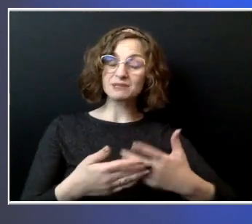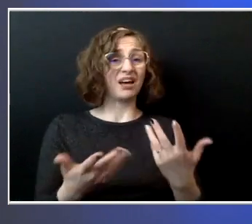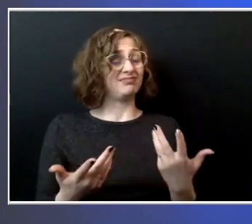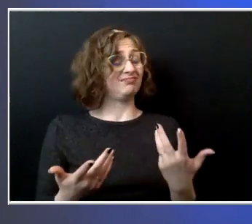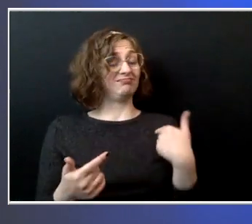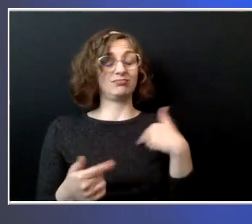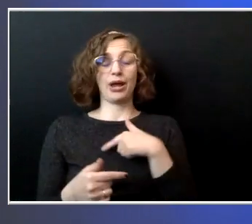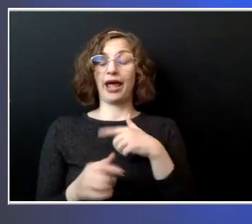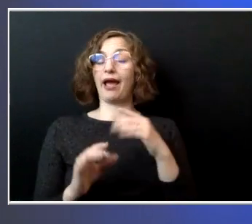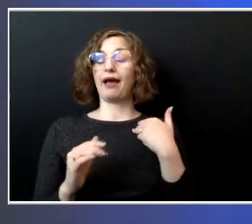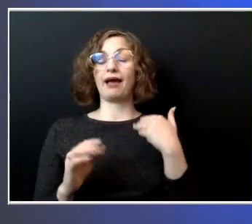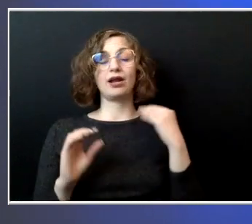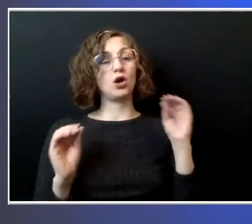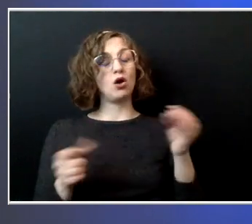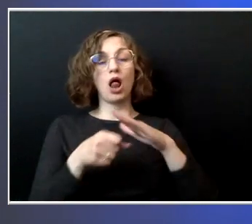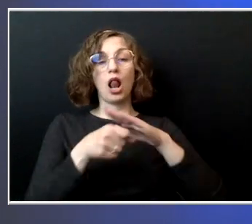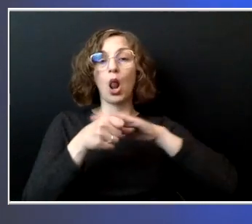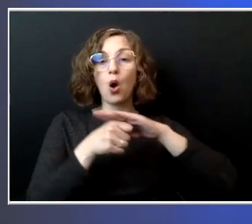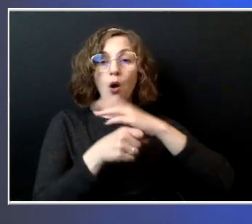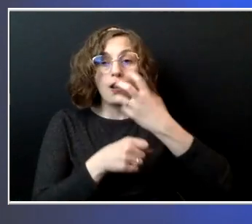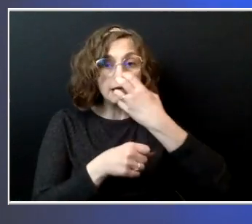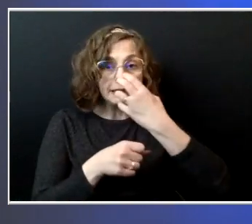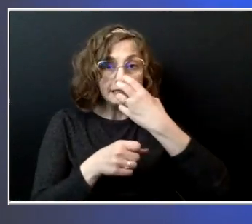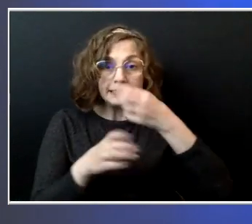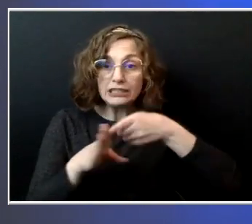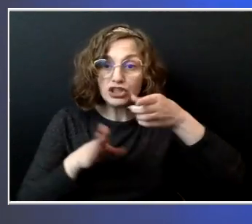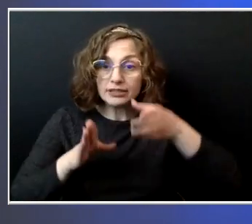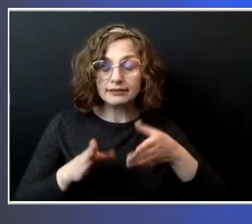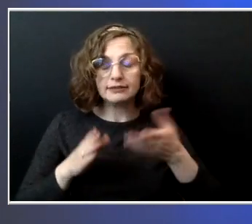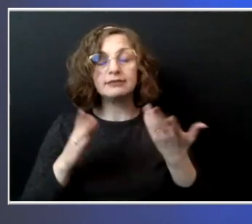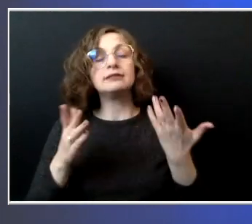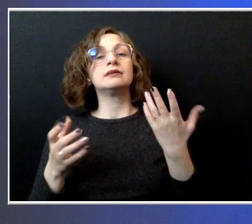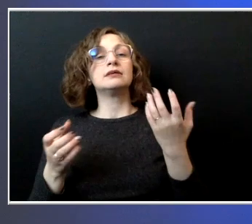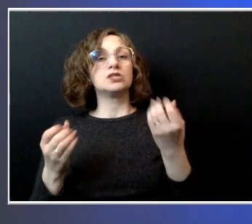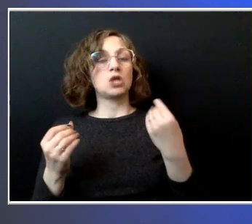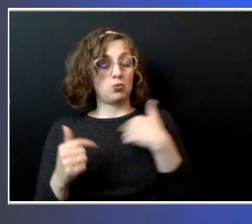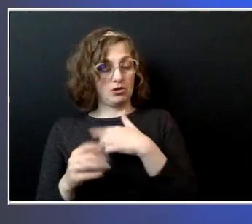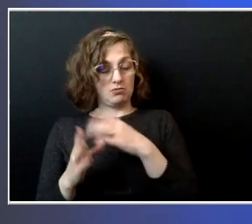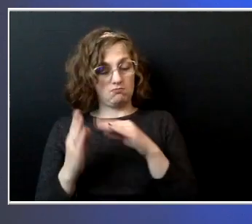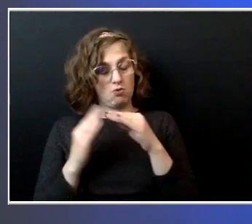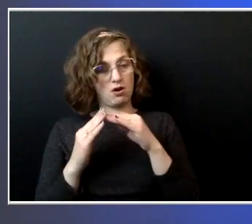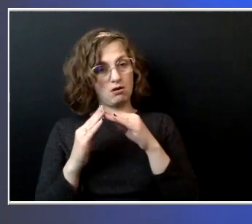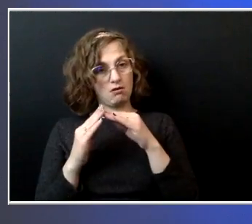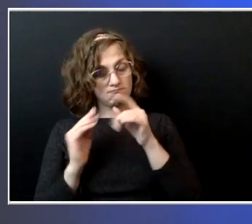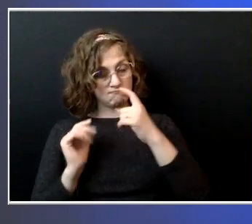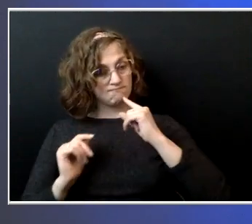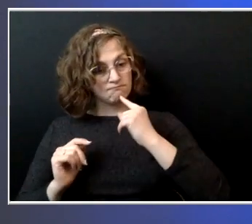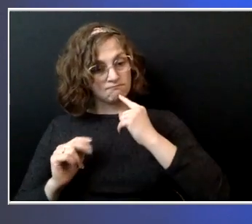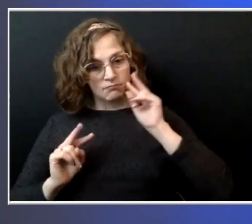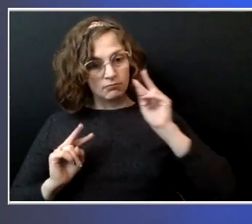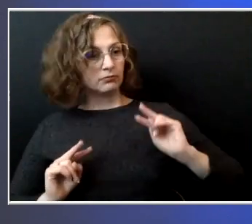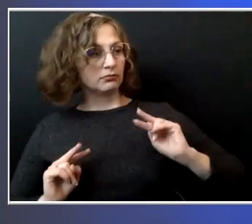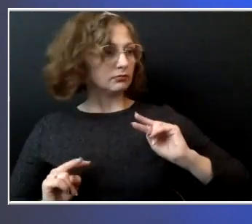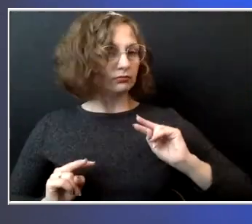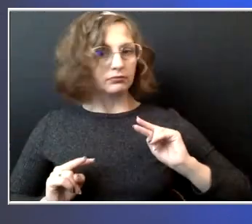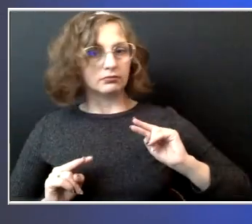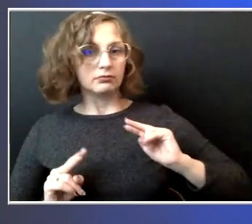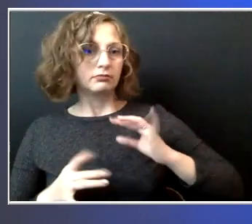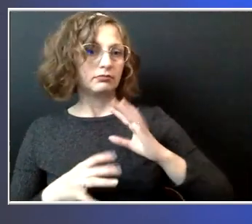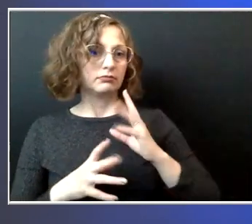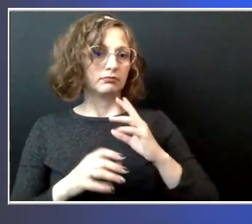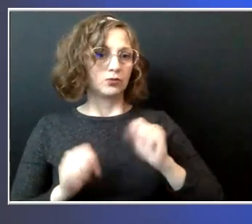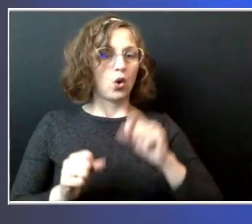that added to the stress. You had to be monitoring a little bit more aggressively to recognize when problems were developing so you could have the time